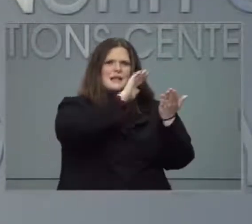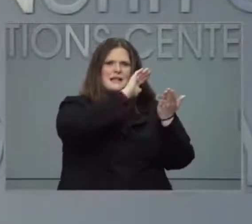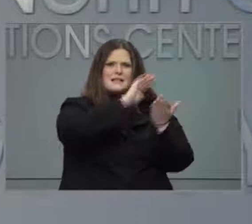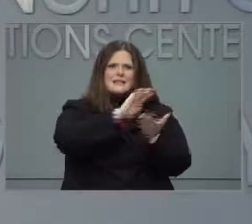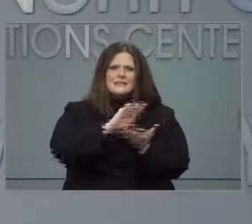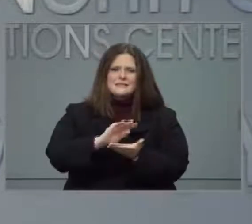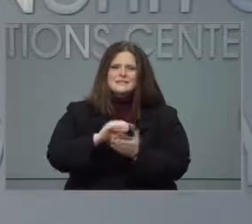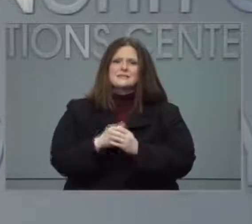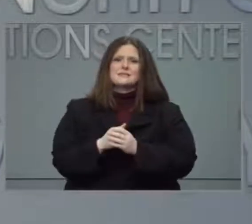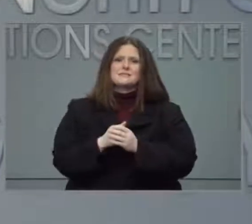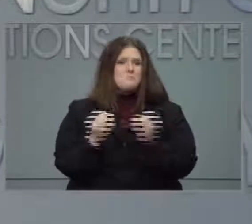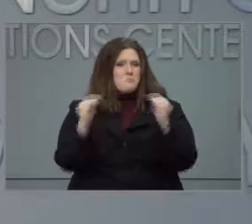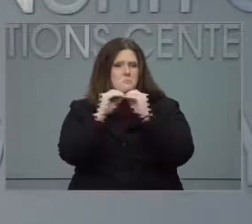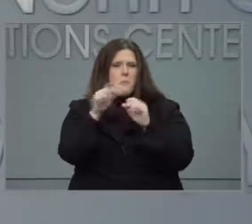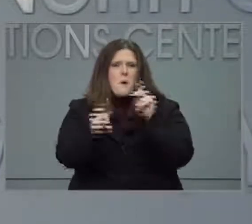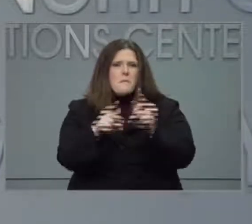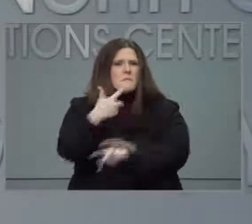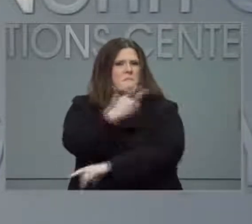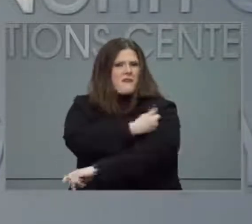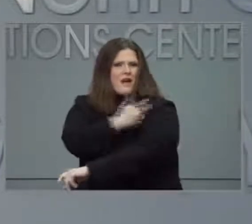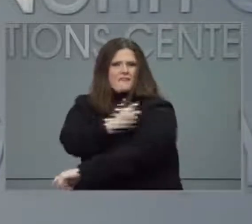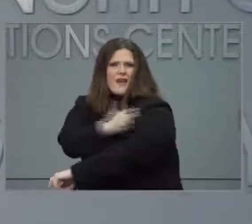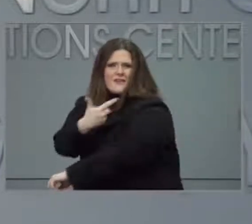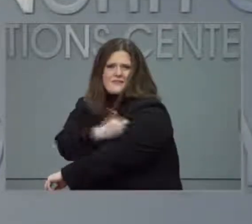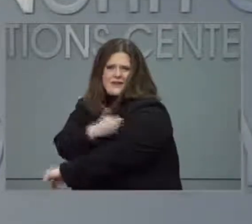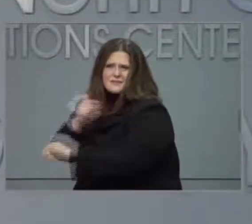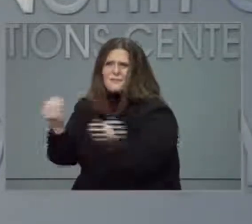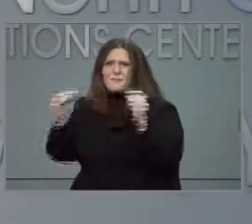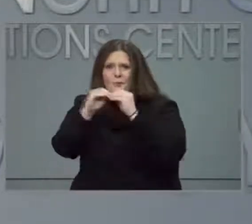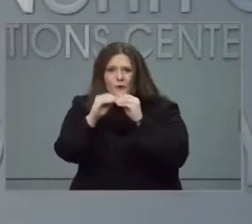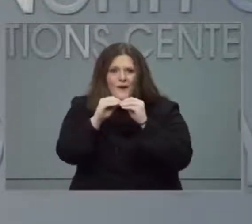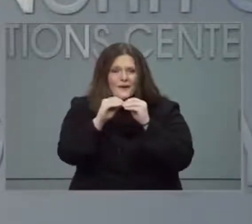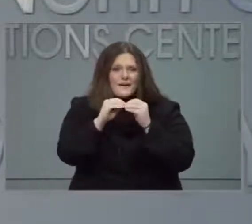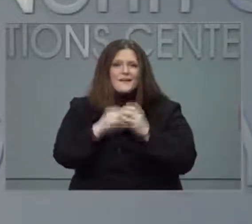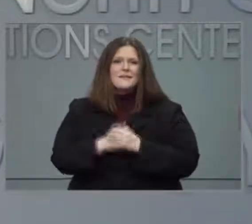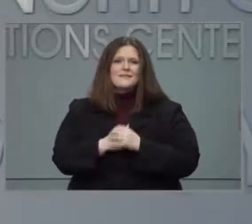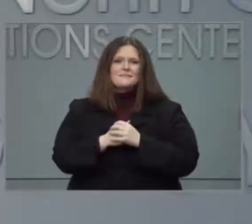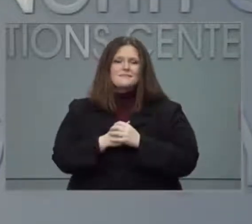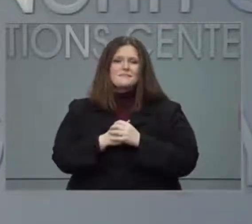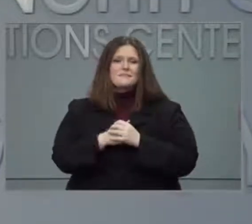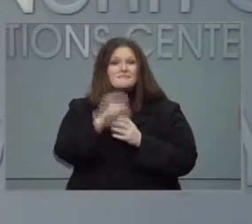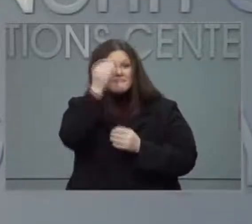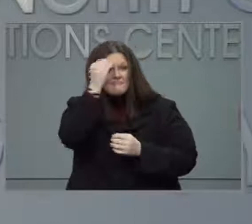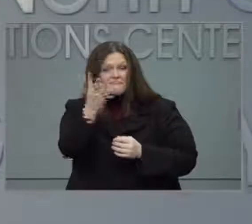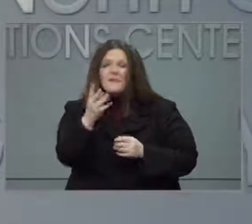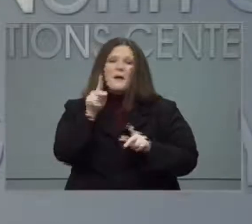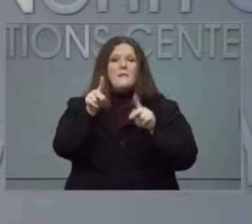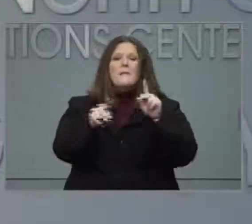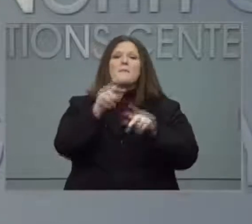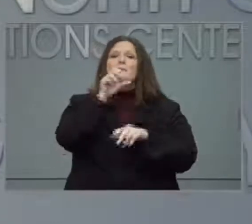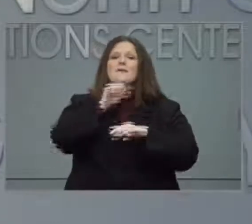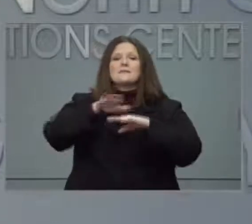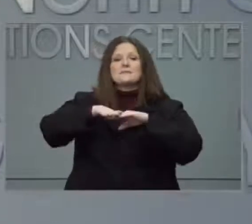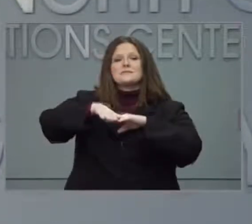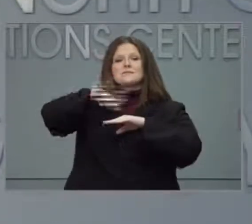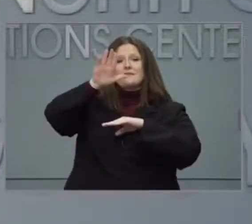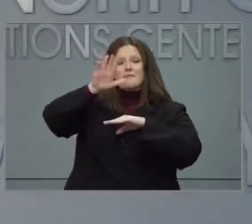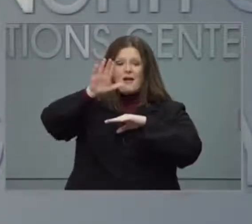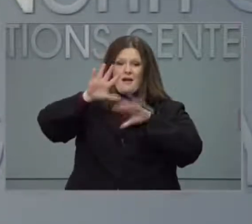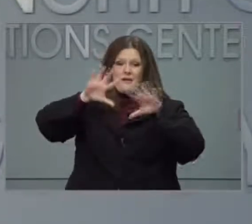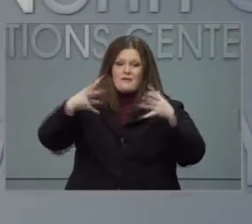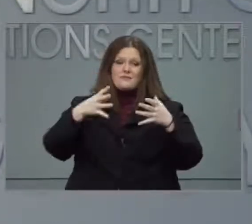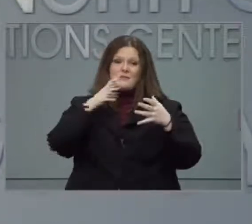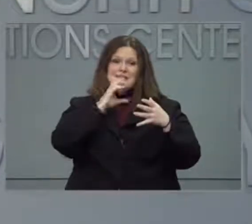life-saving vaccines every day. And in fact, more than half of the people 65 and over in North Carolina have been